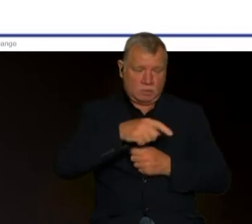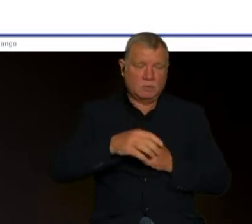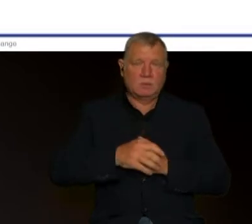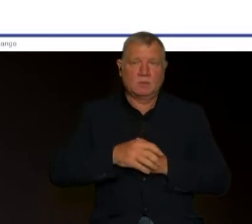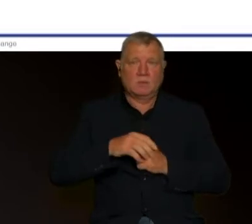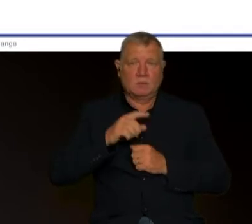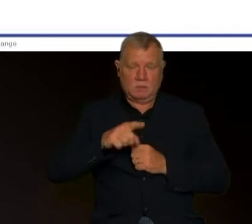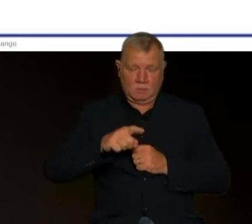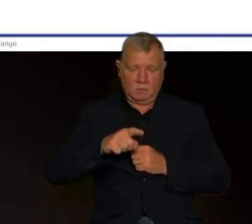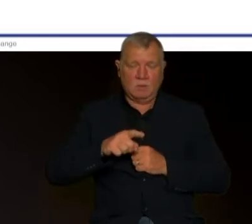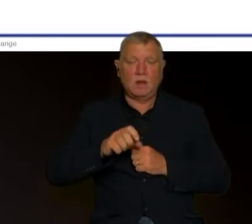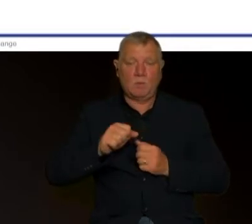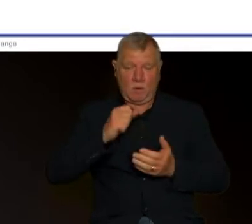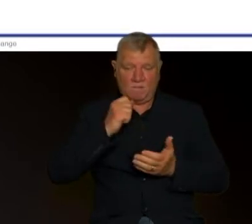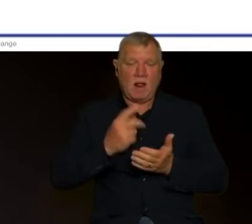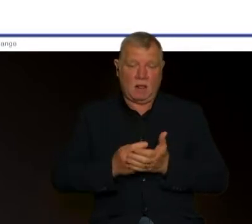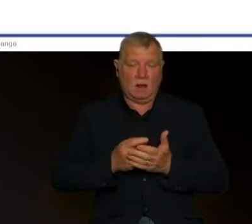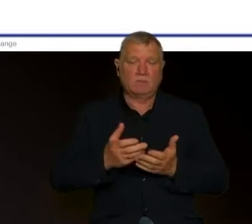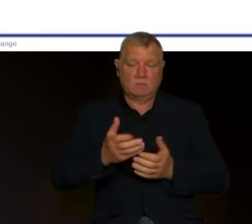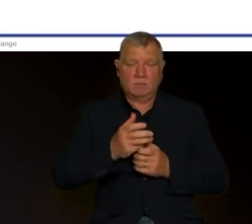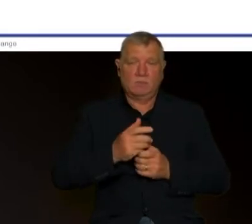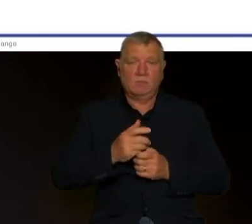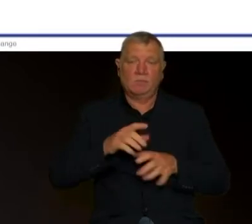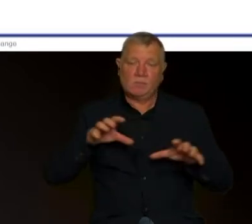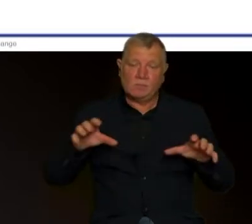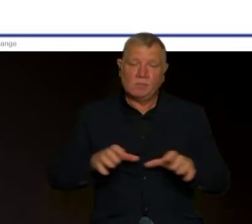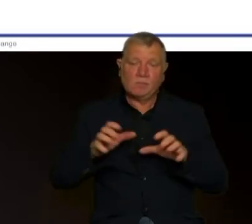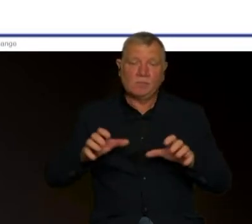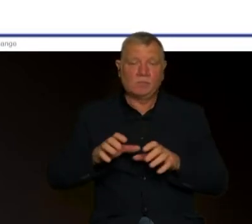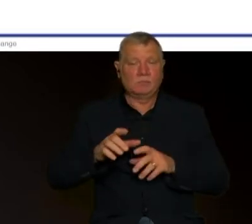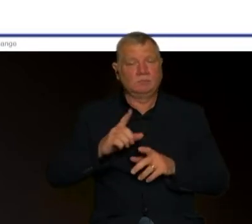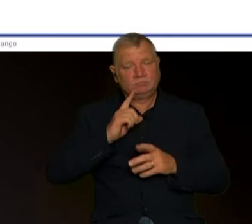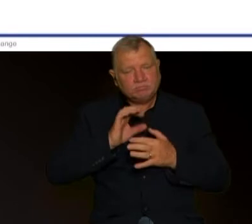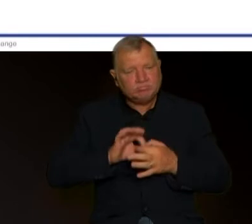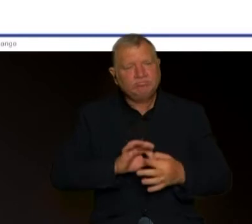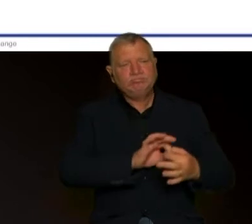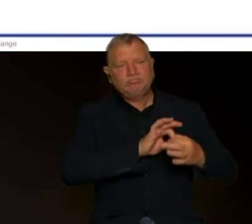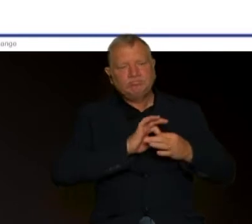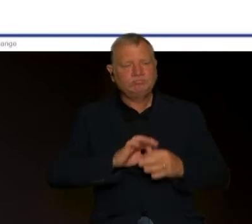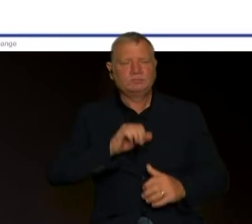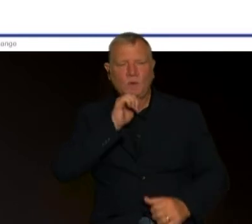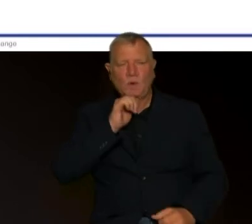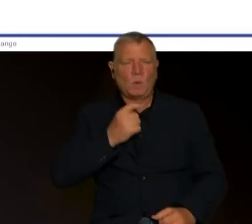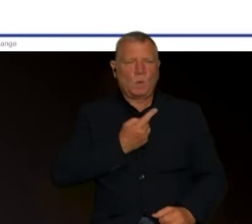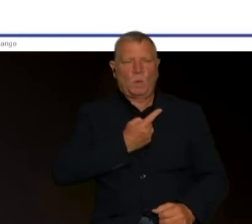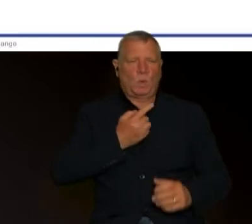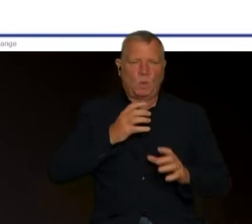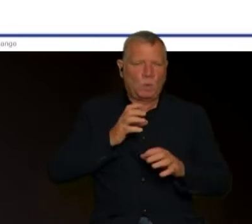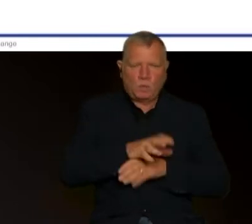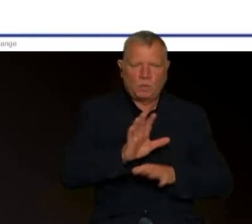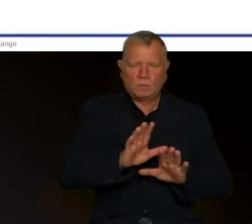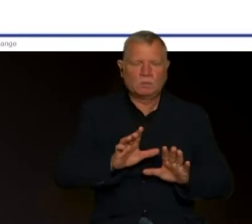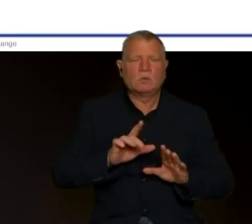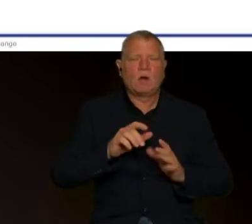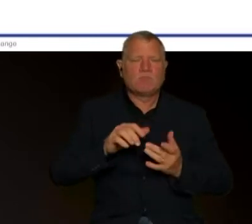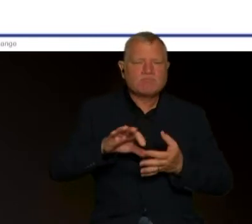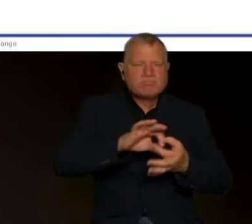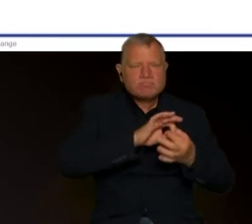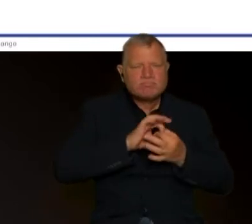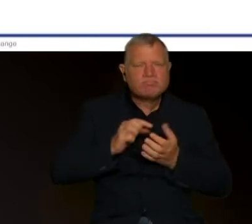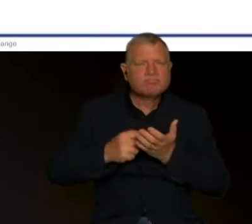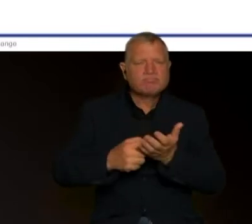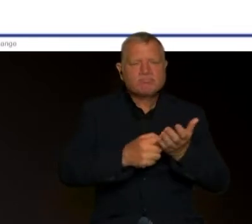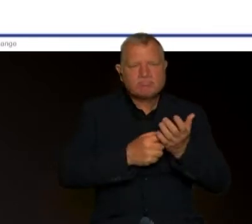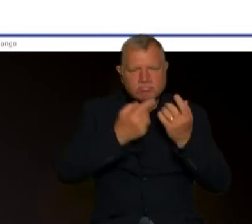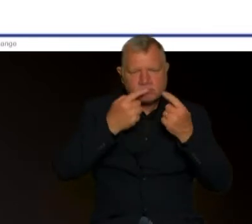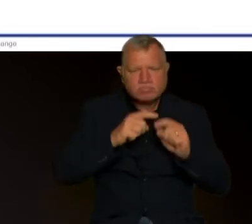here, and they can validate this. This has been a totally collaborative job, and many of the